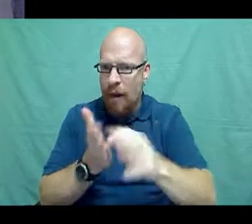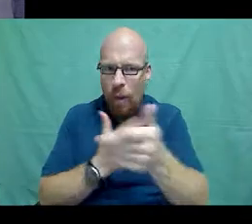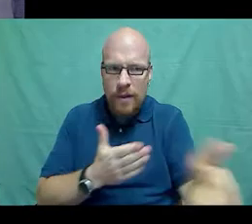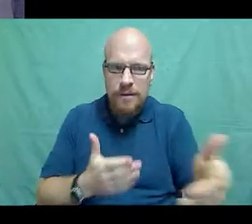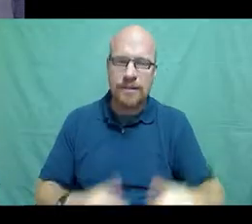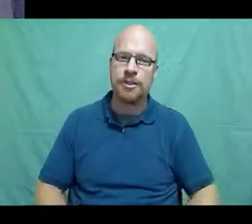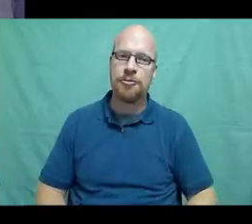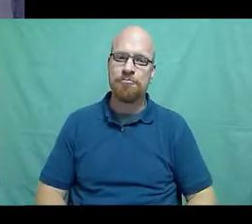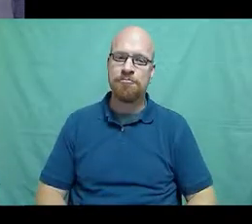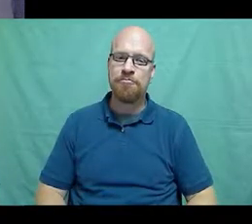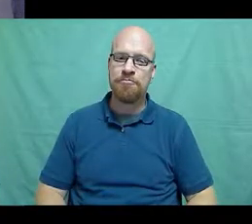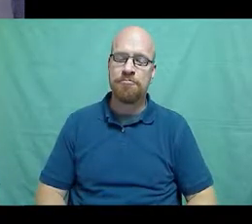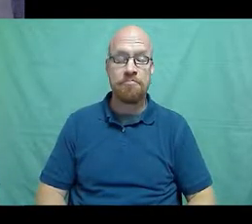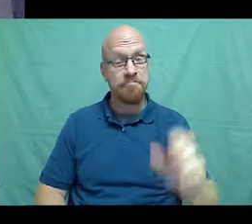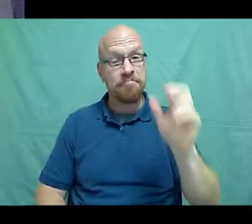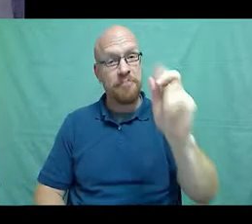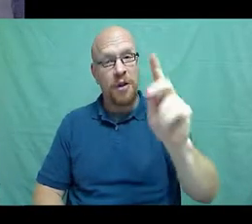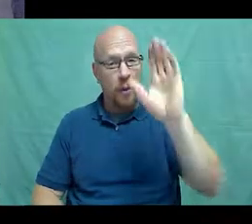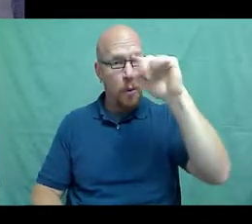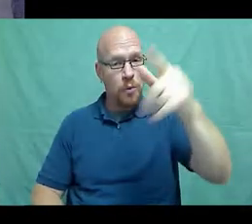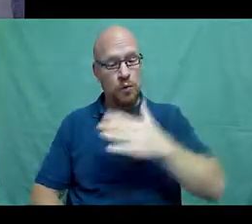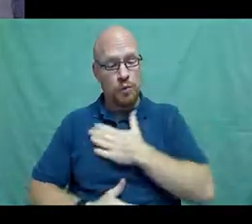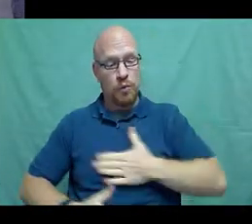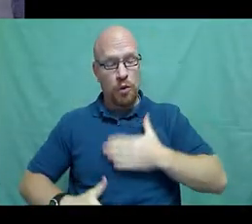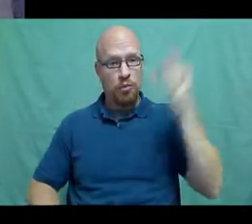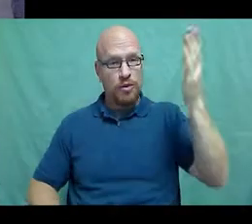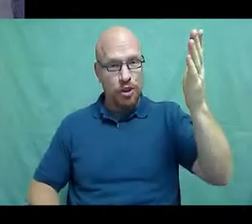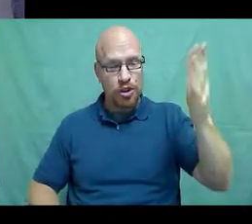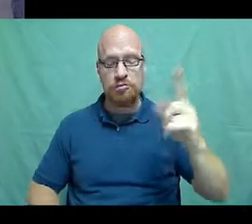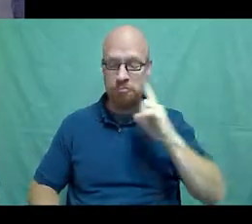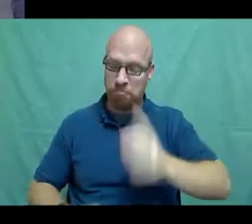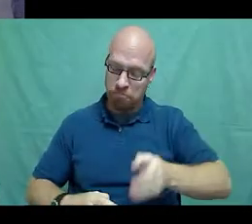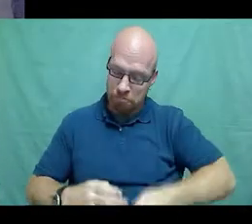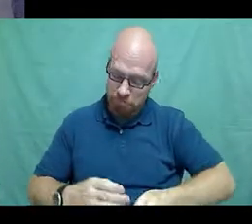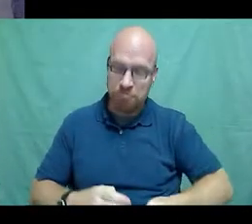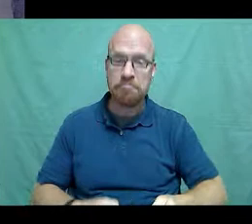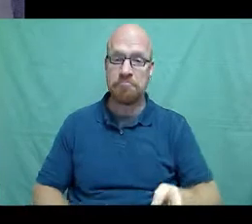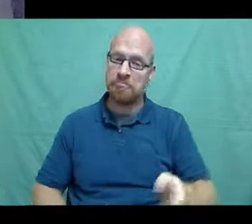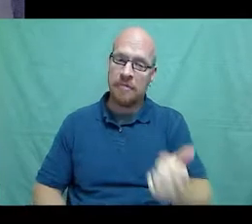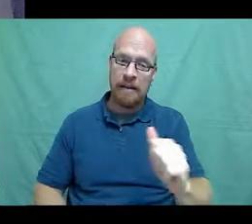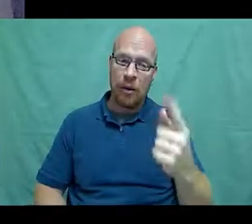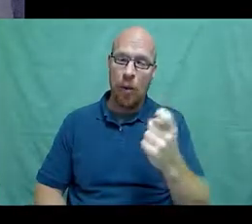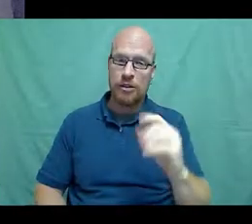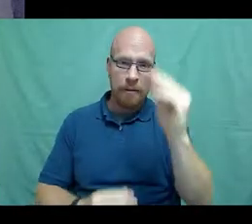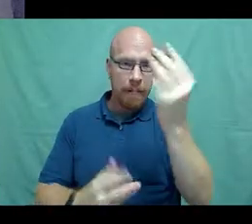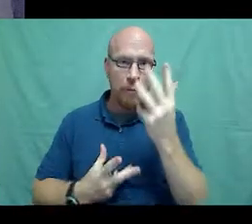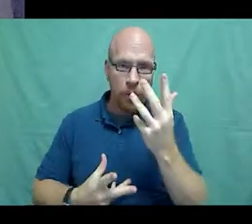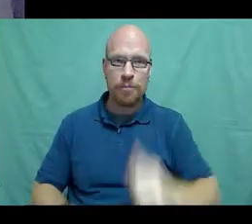Okay, hope you enjoyed my presentation.